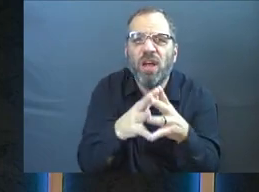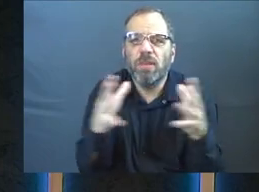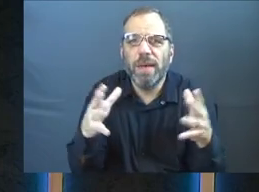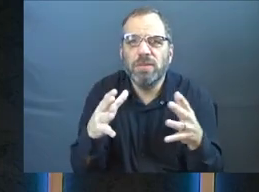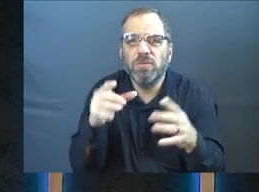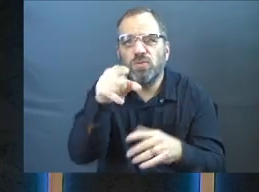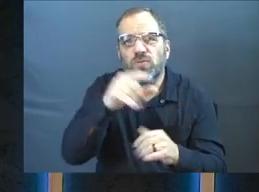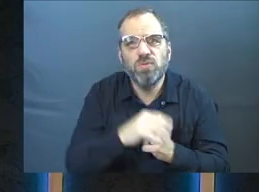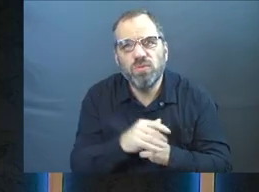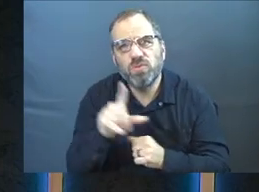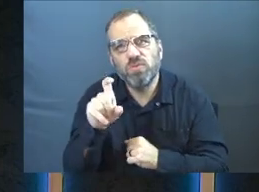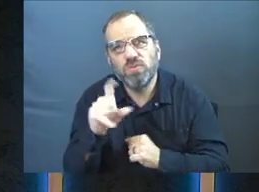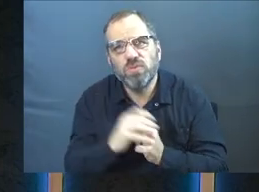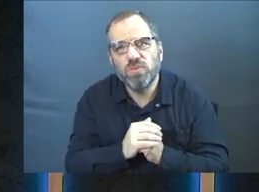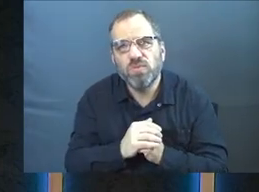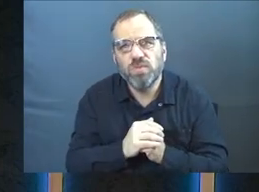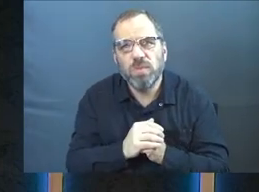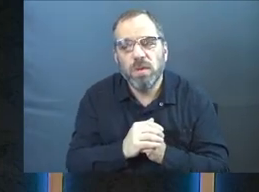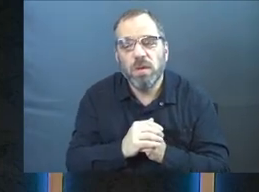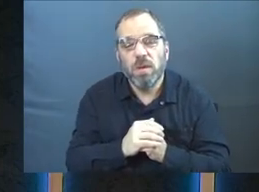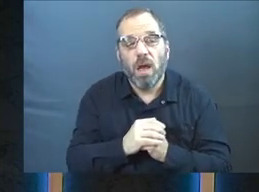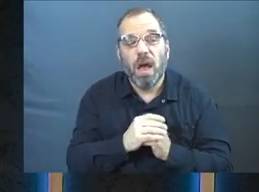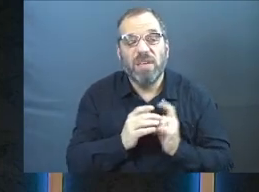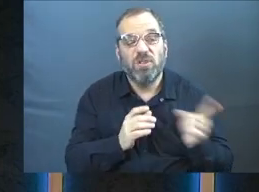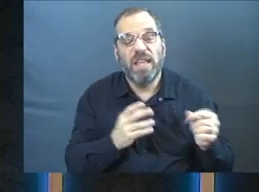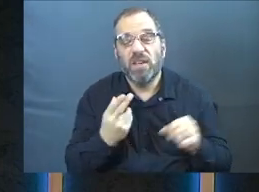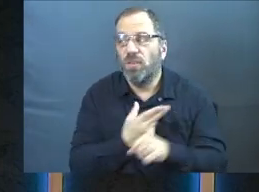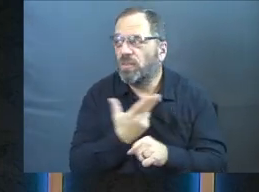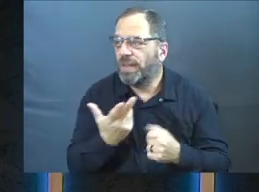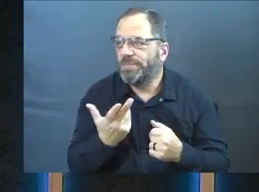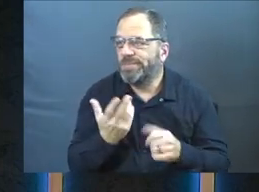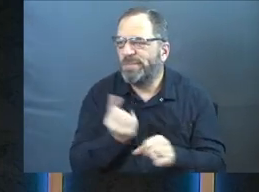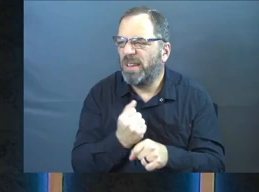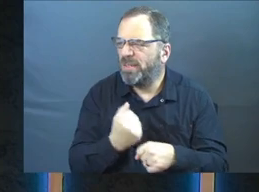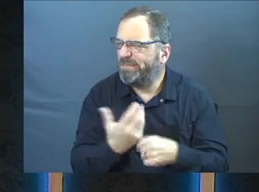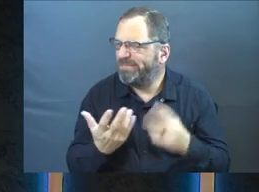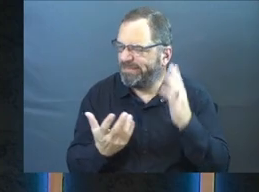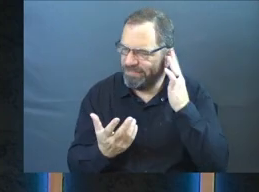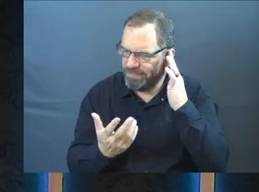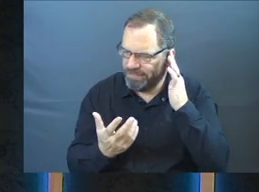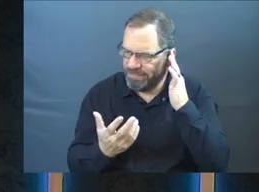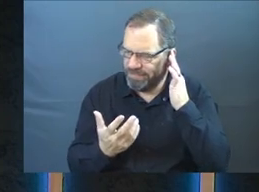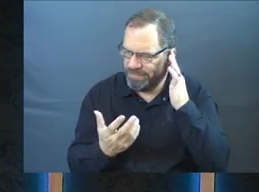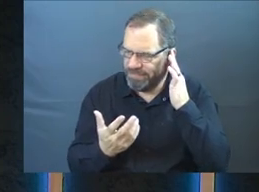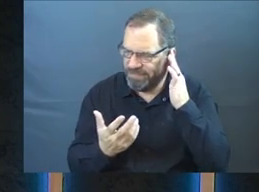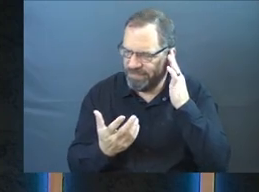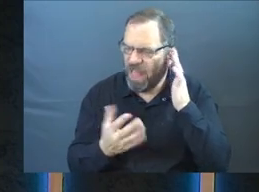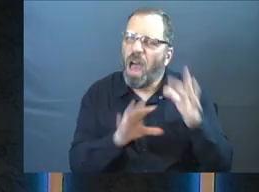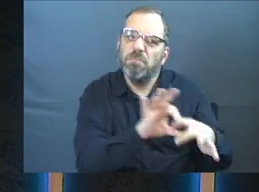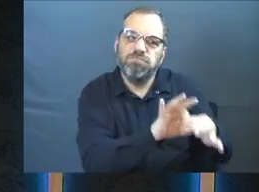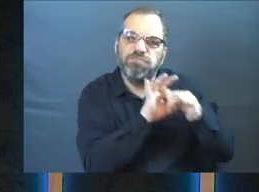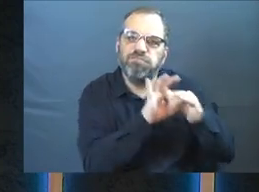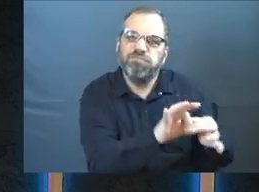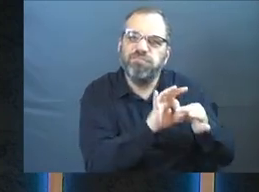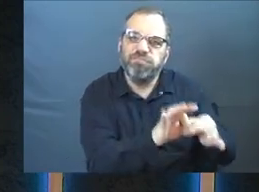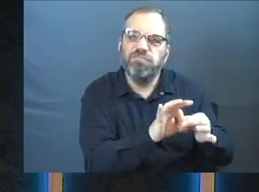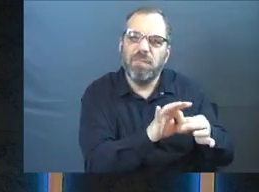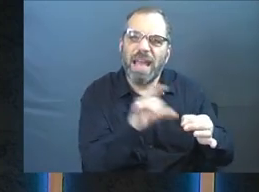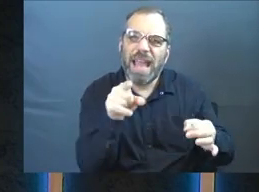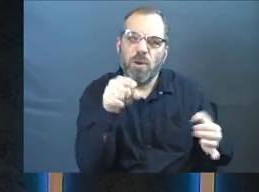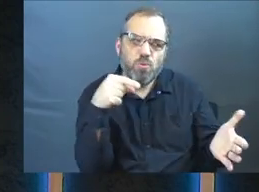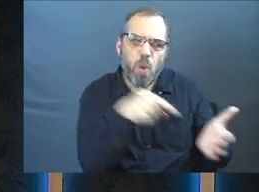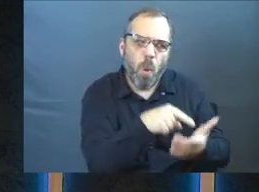much towards you? And do they use it as a way to make you relationally indebted to them, so now you owe